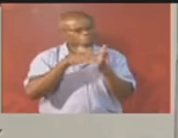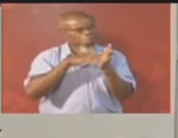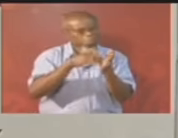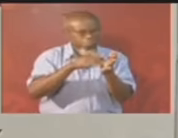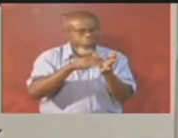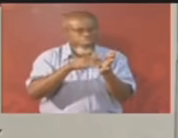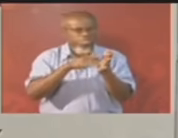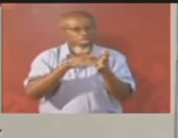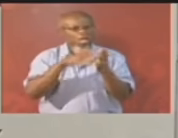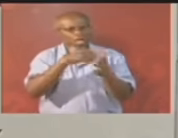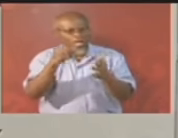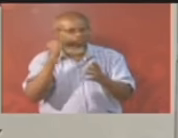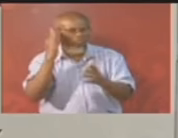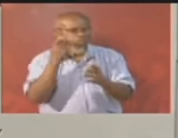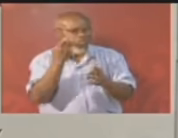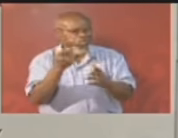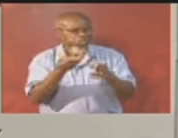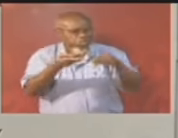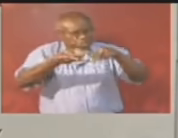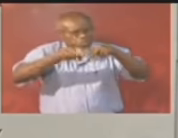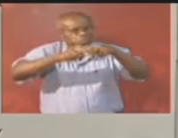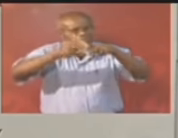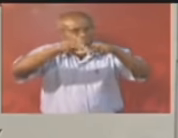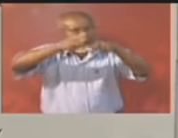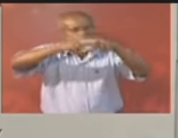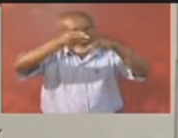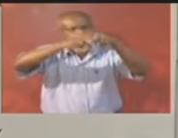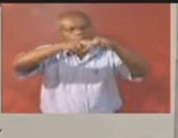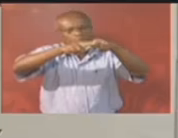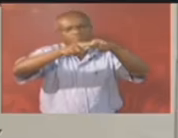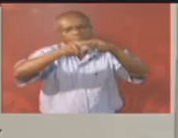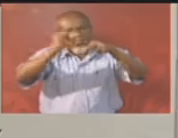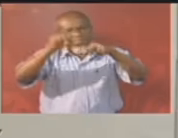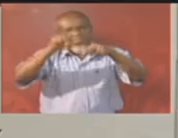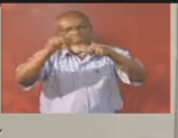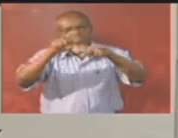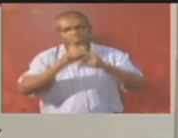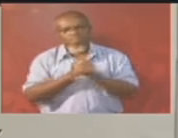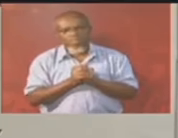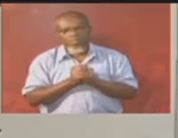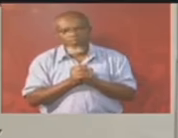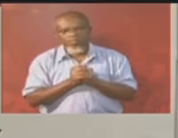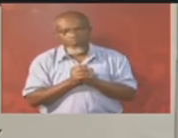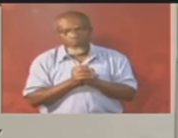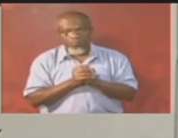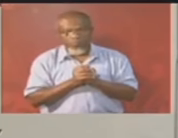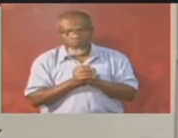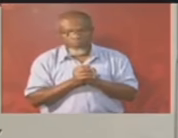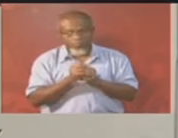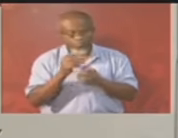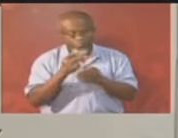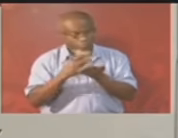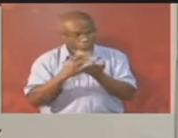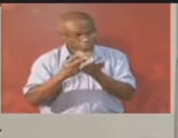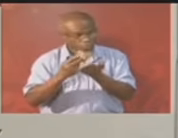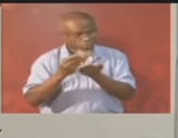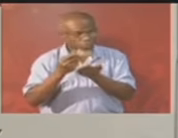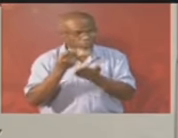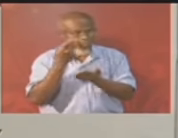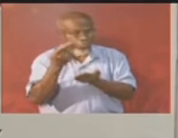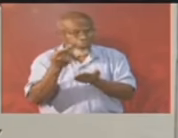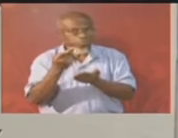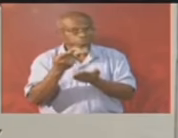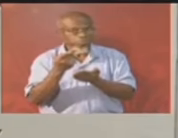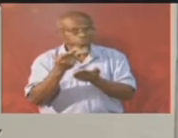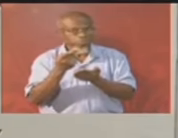to see those numbers. What we are seeing, as we explained, as we highlighted, over the past few weeks is that although the numbers have been increasing, they